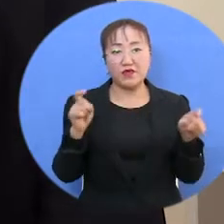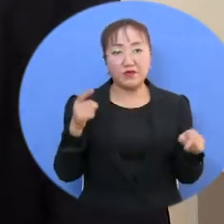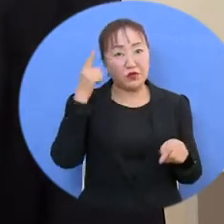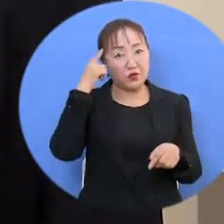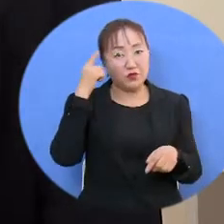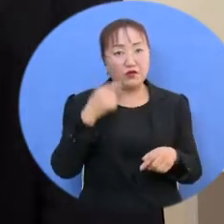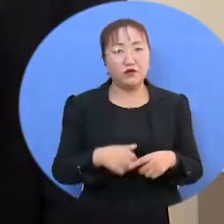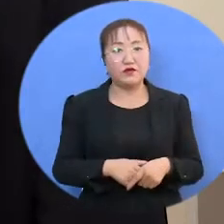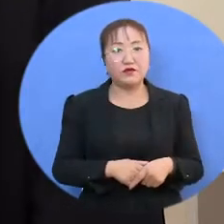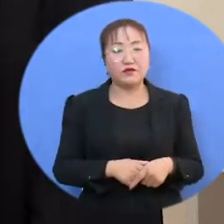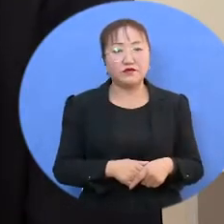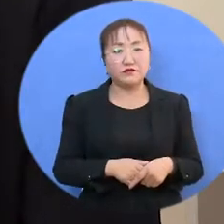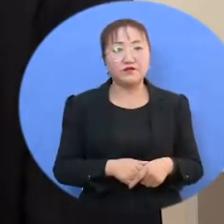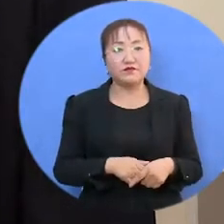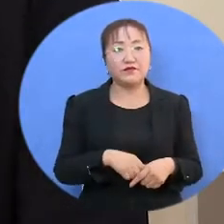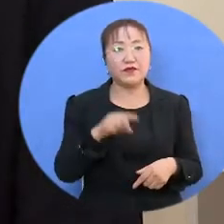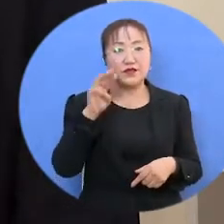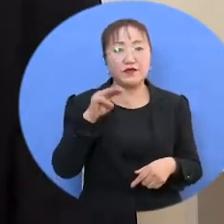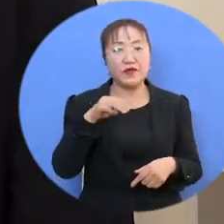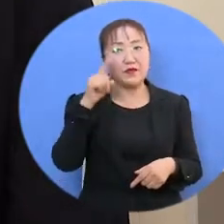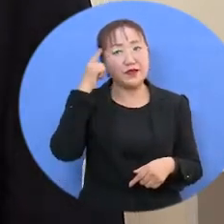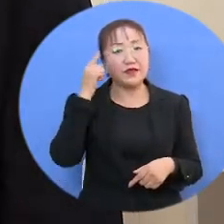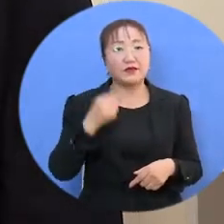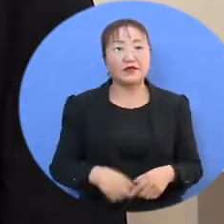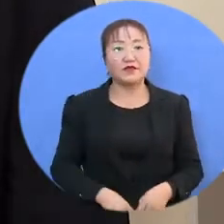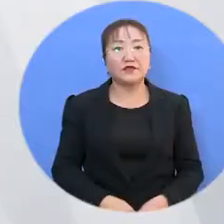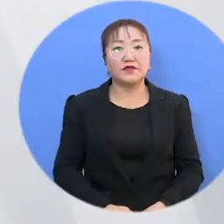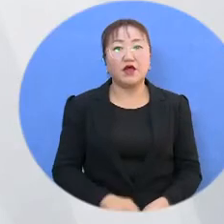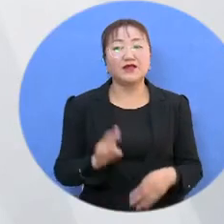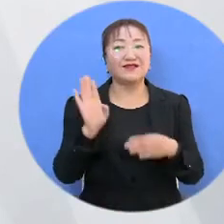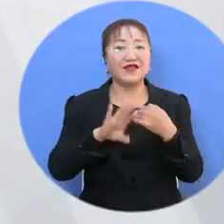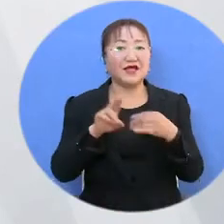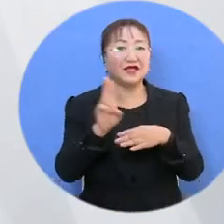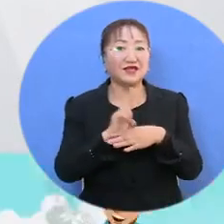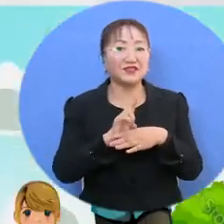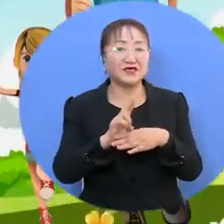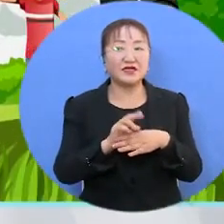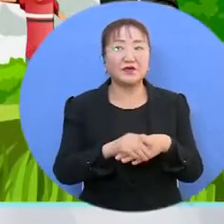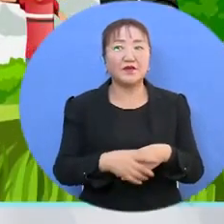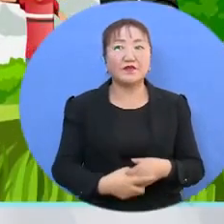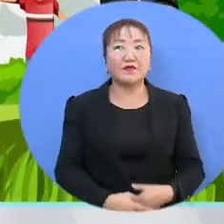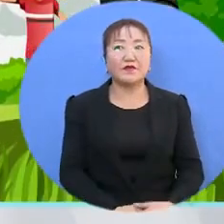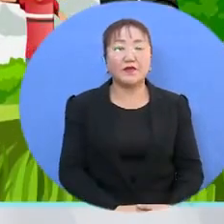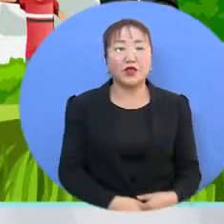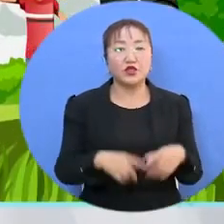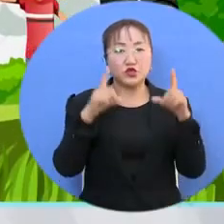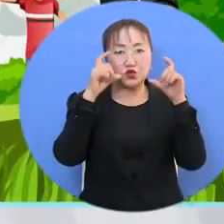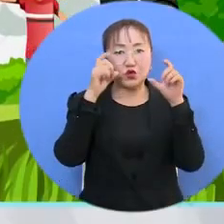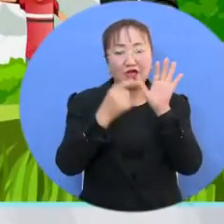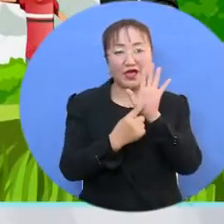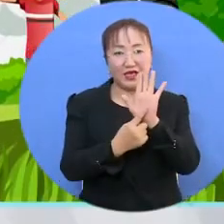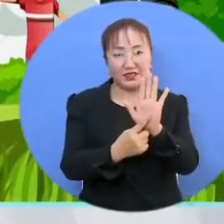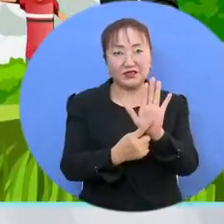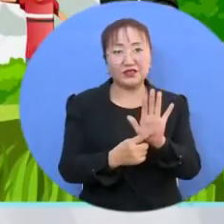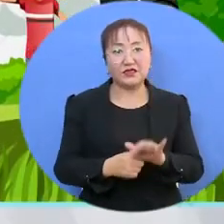active exercises. Let's practice. Okay, look at the picture. What kind of active